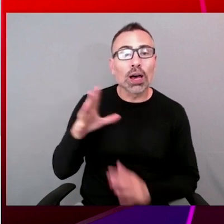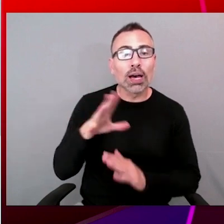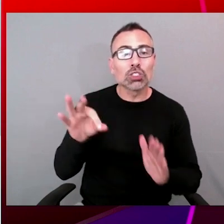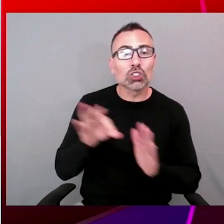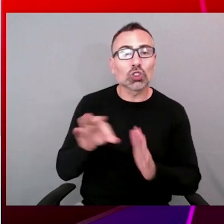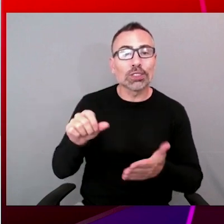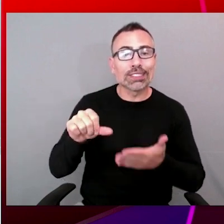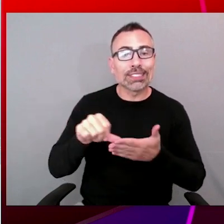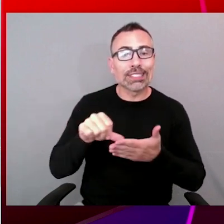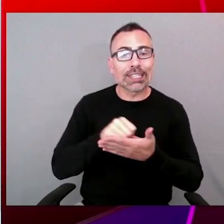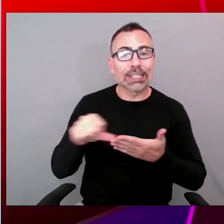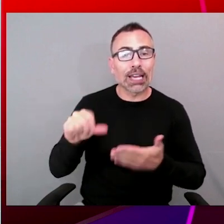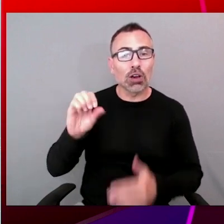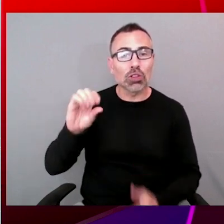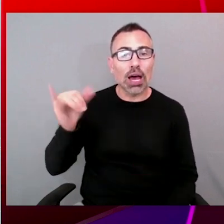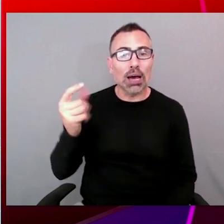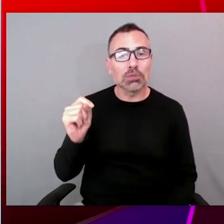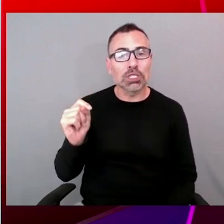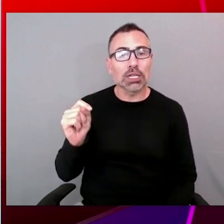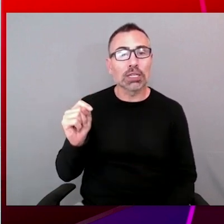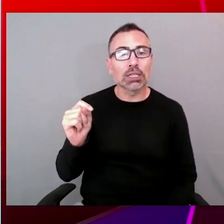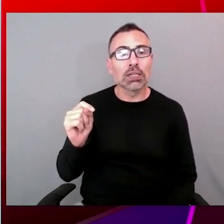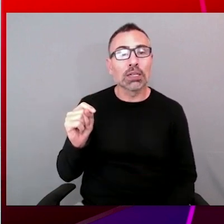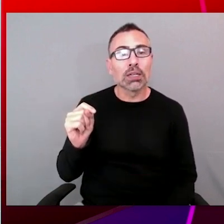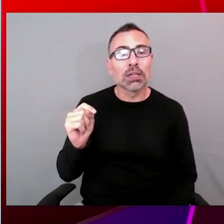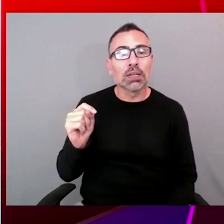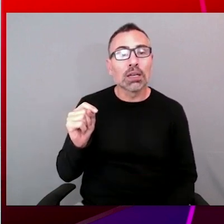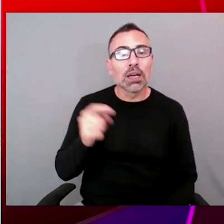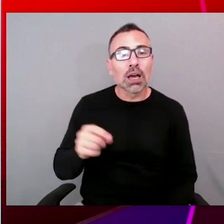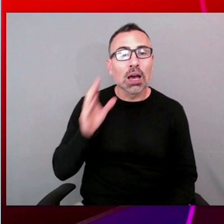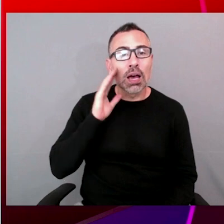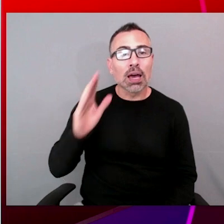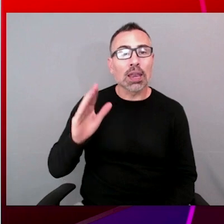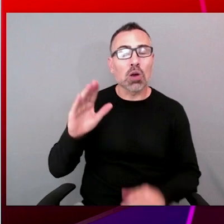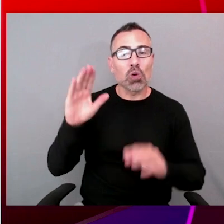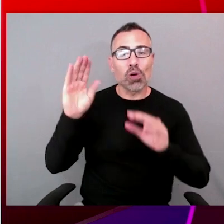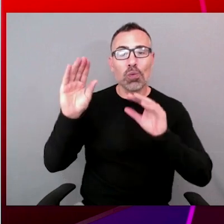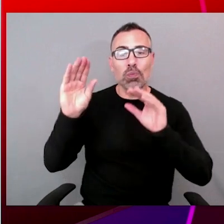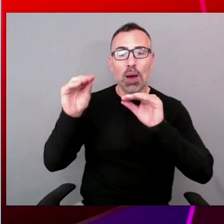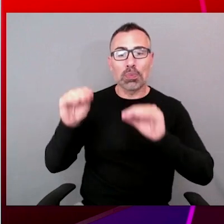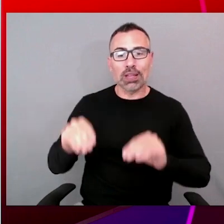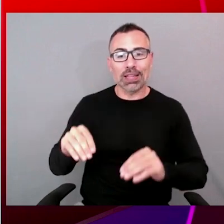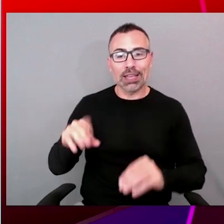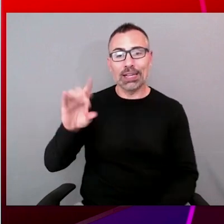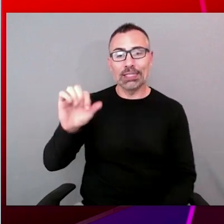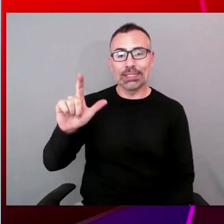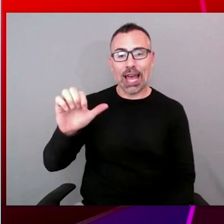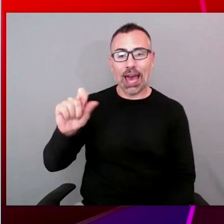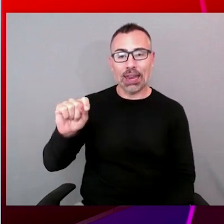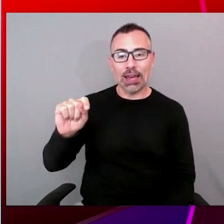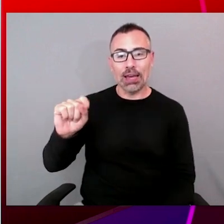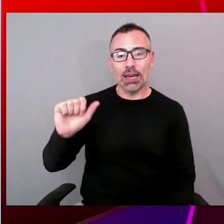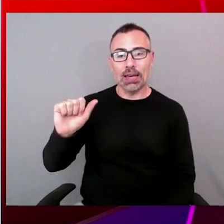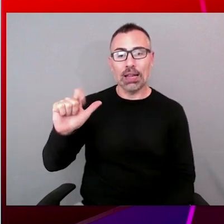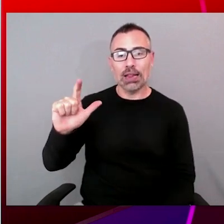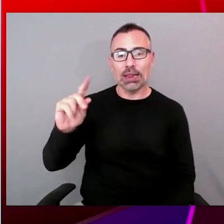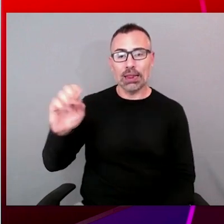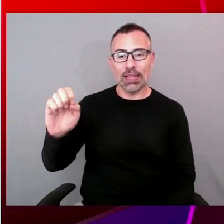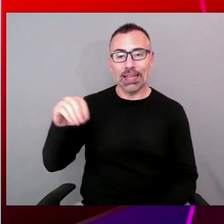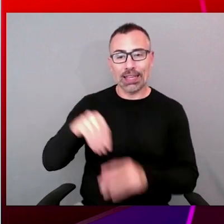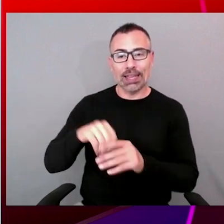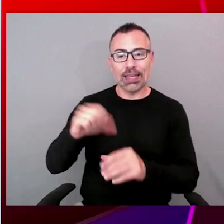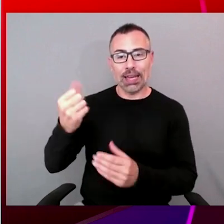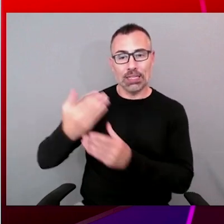And in this case, I'm choosing to populate a data lake in S3. Yep. I've got some buckets set up there, so I'm just entering a